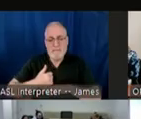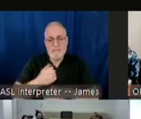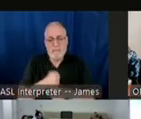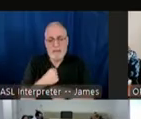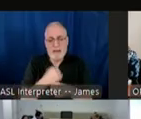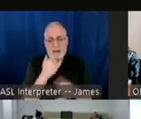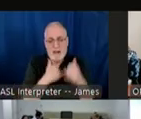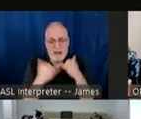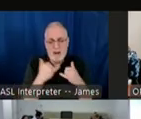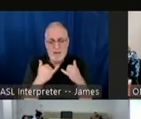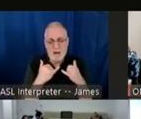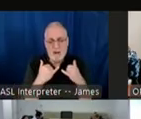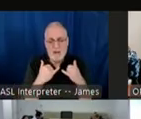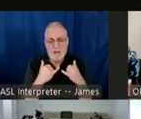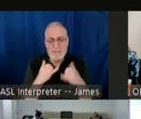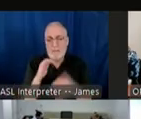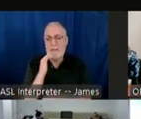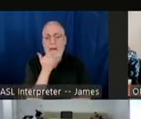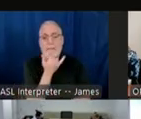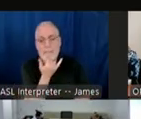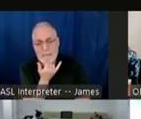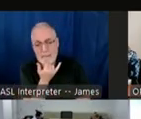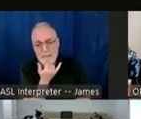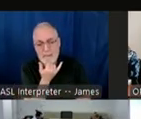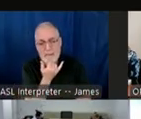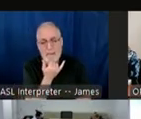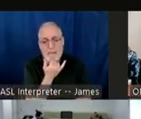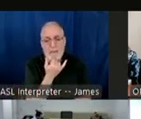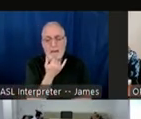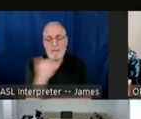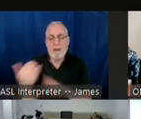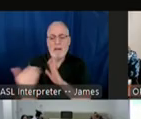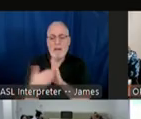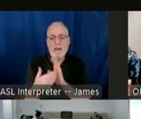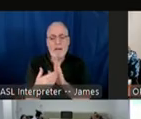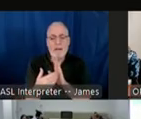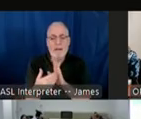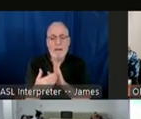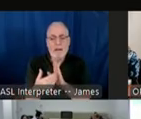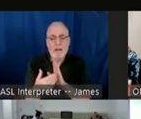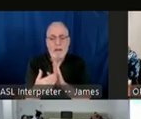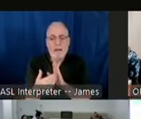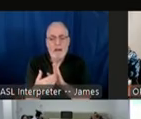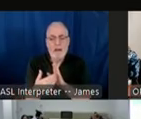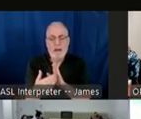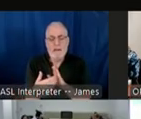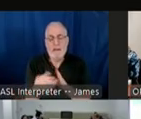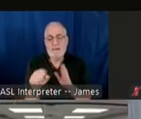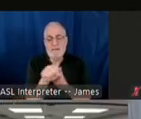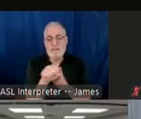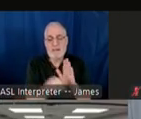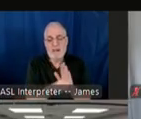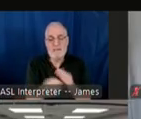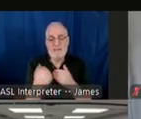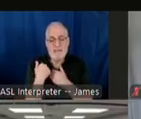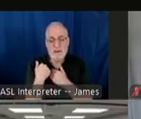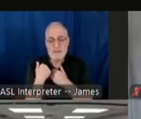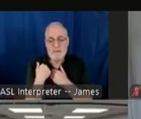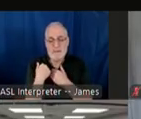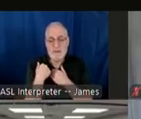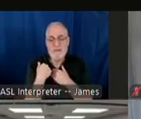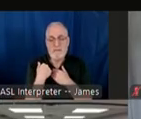origins, that the state is responsible for defending us and helping us through that entire process. So there